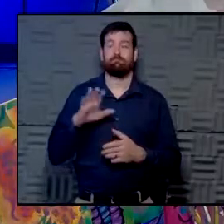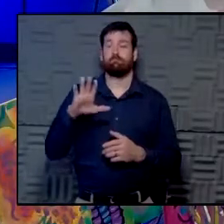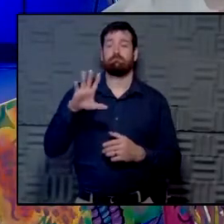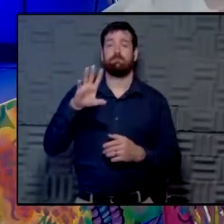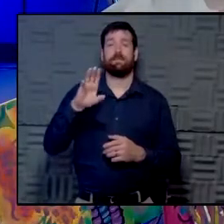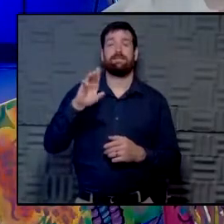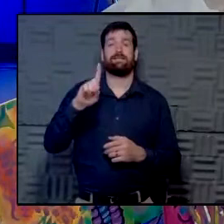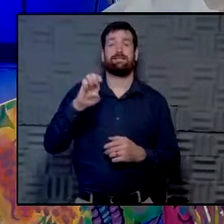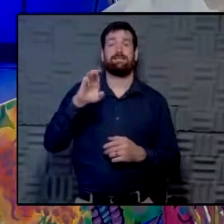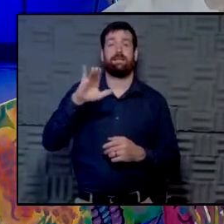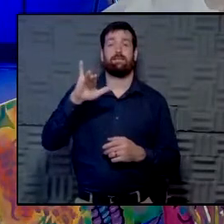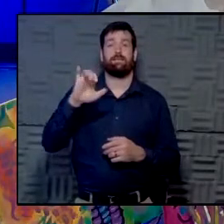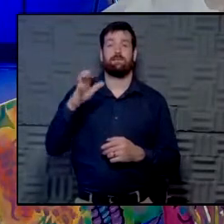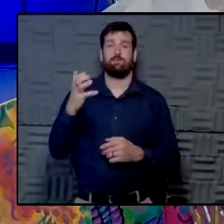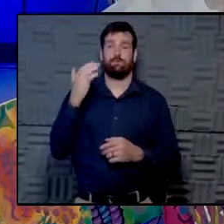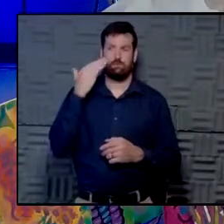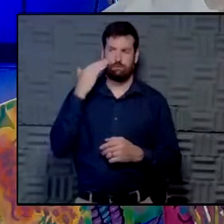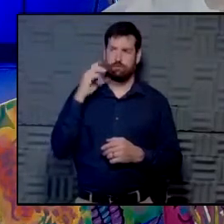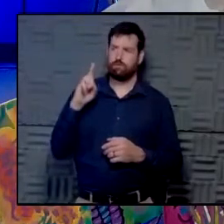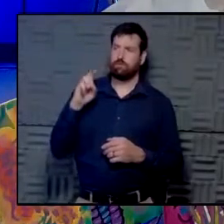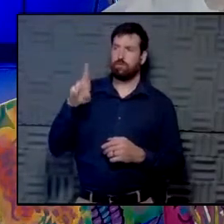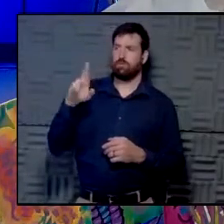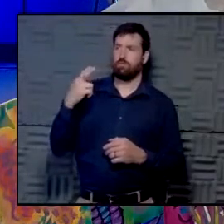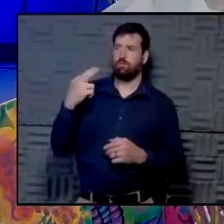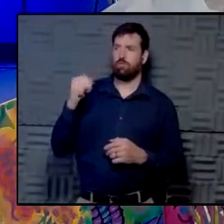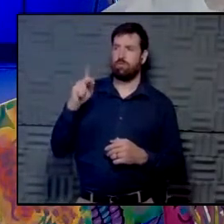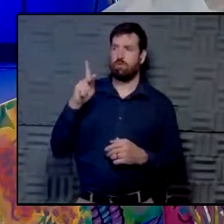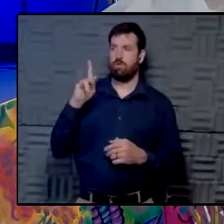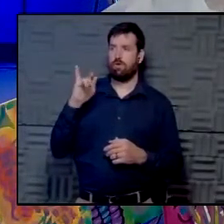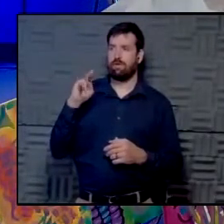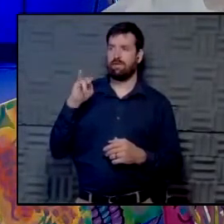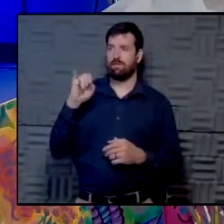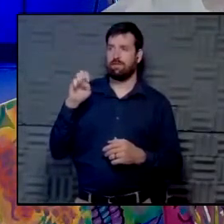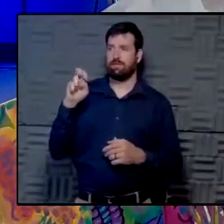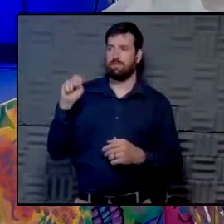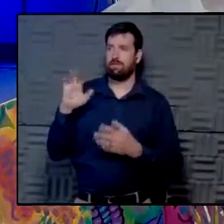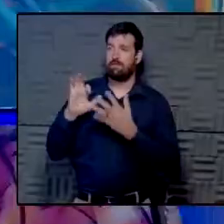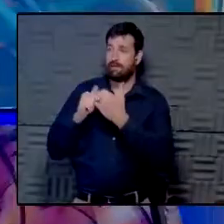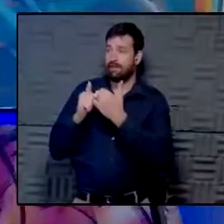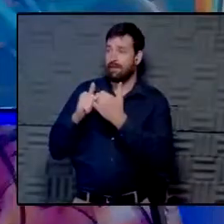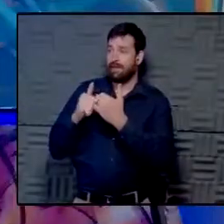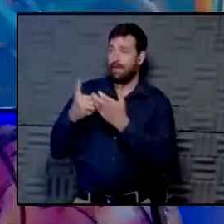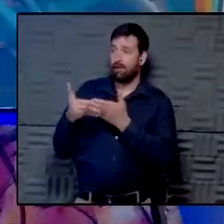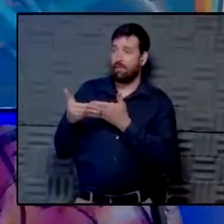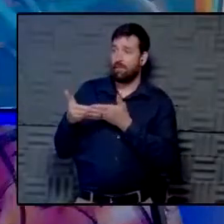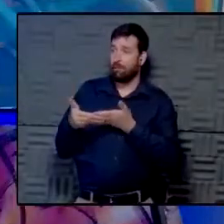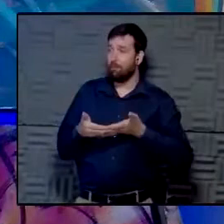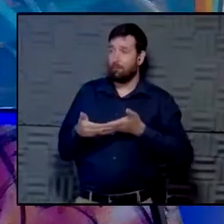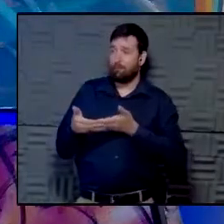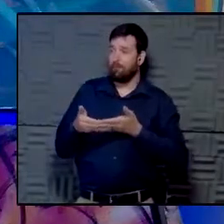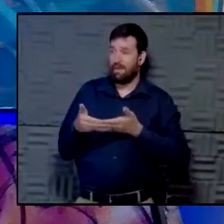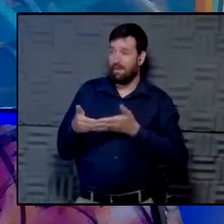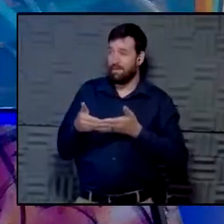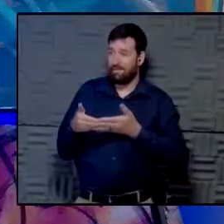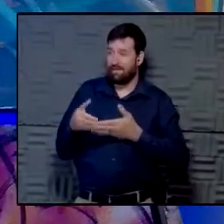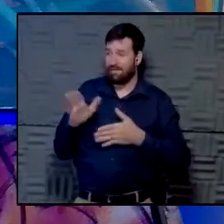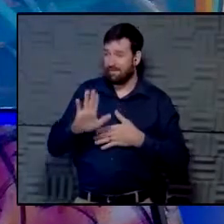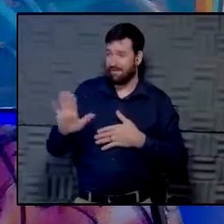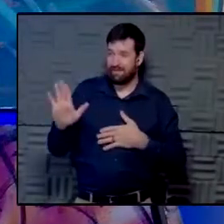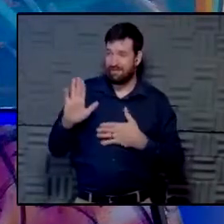Debbie wants to know, Dr. Hawkinson, how are the baby hawks after they've been vaccinated? They're good. They're